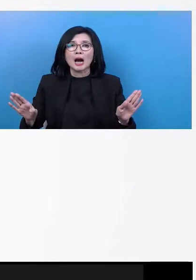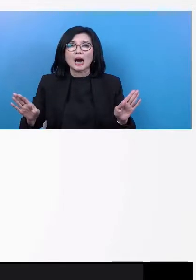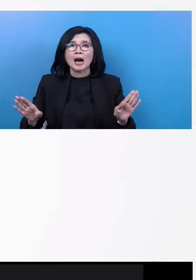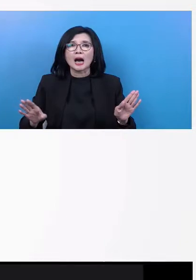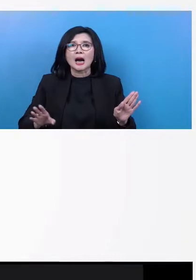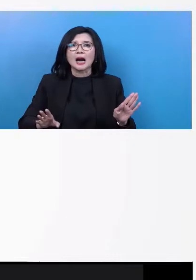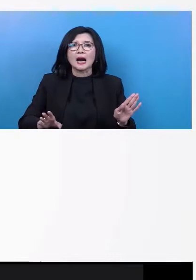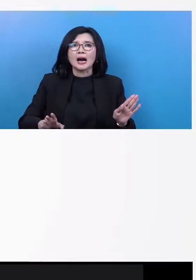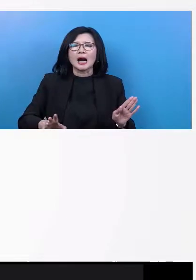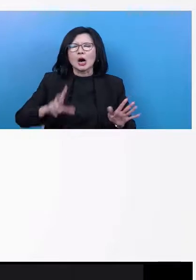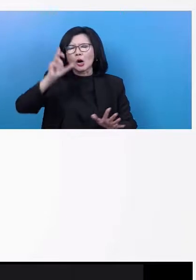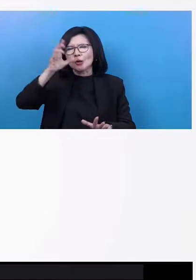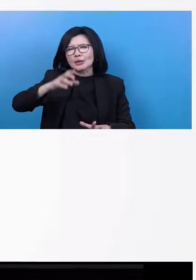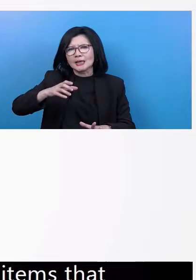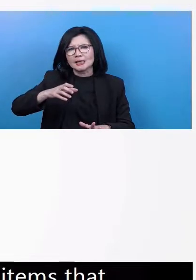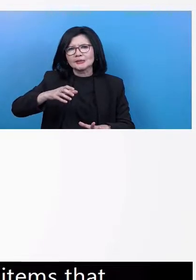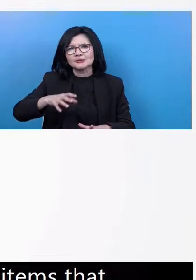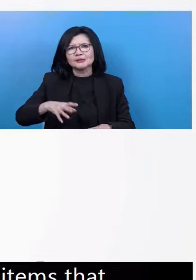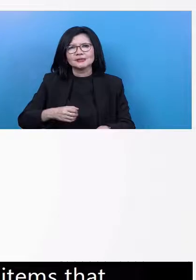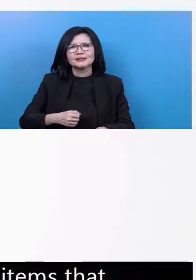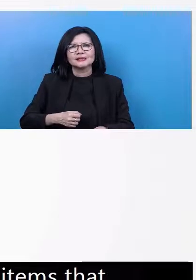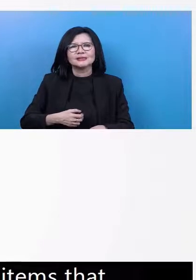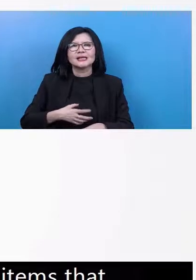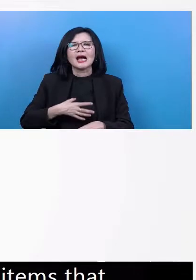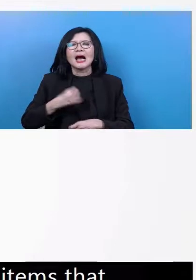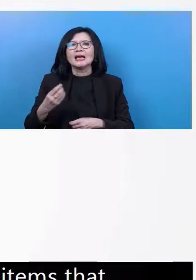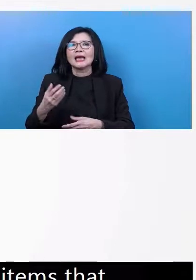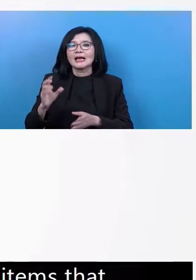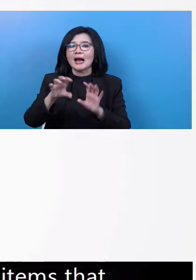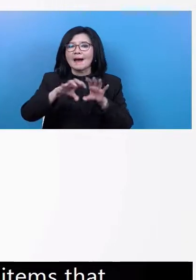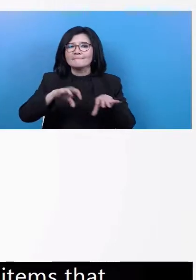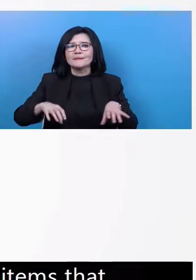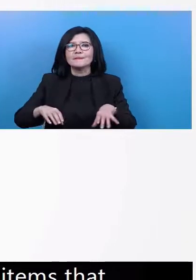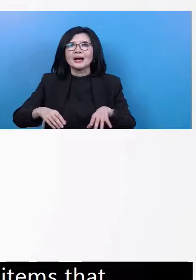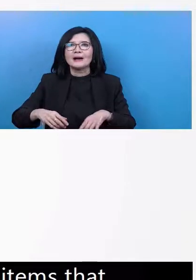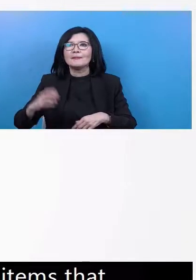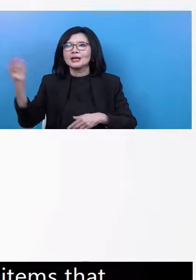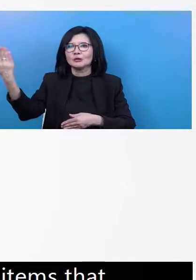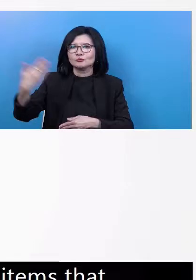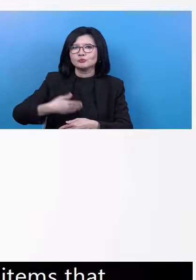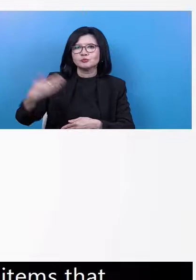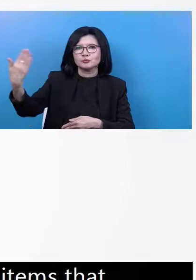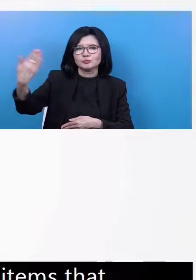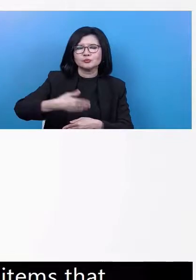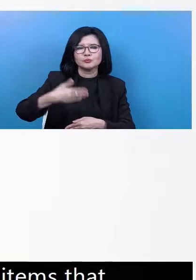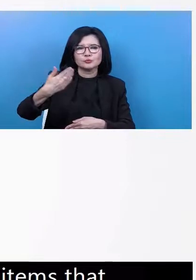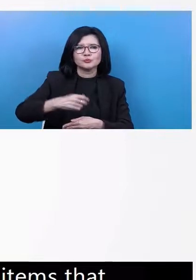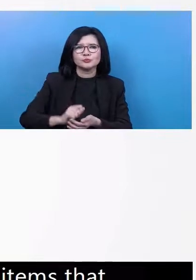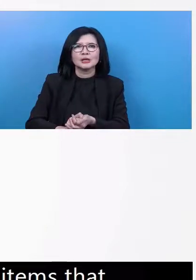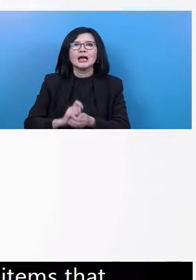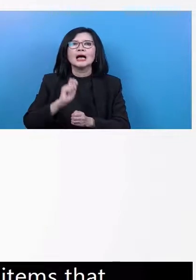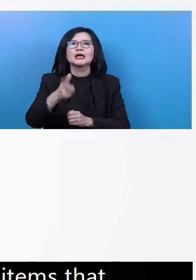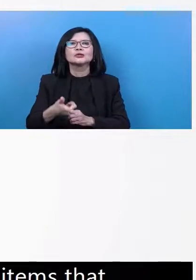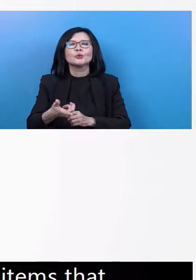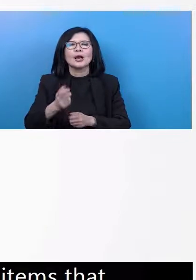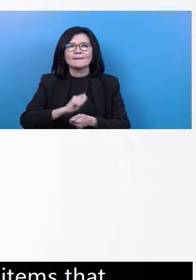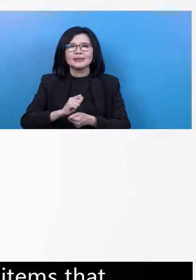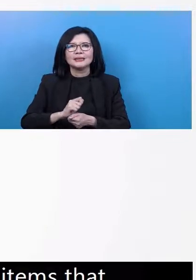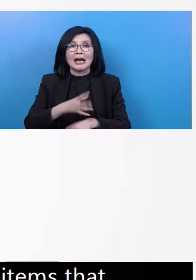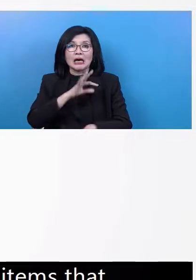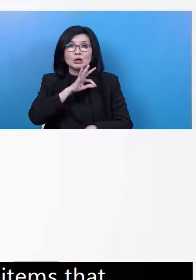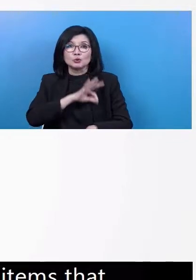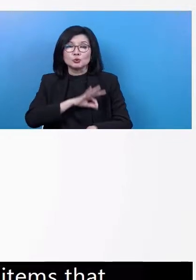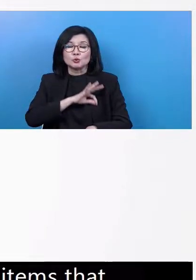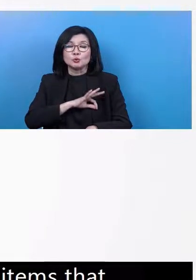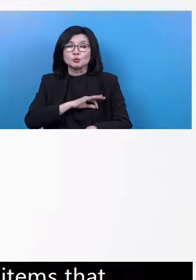and it is a buying and selling business. You can make the profit very quickly.